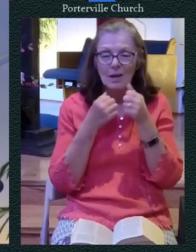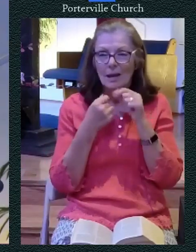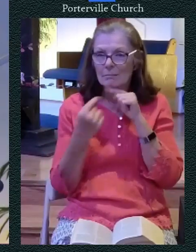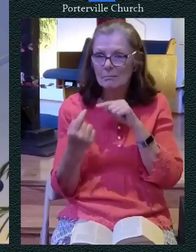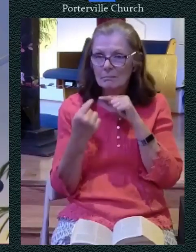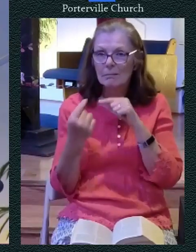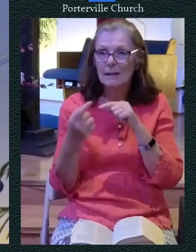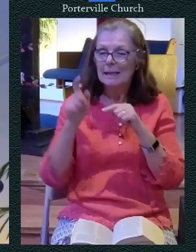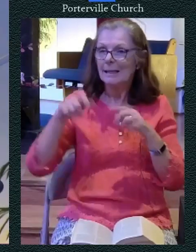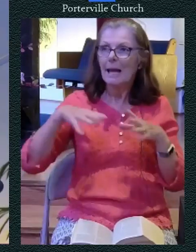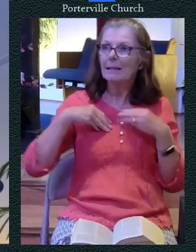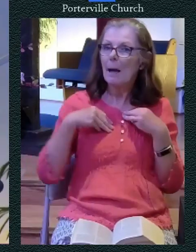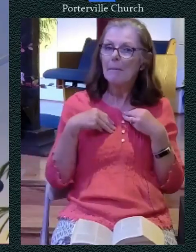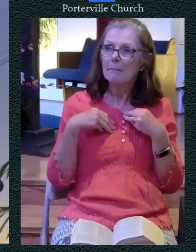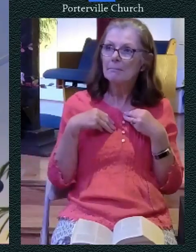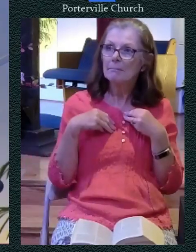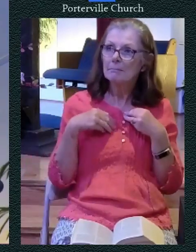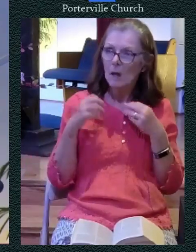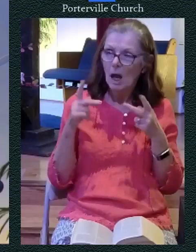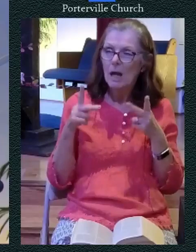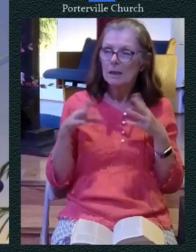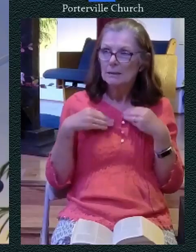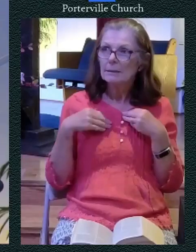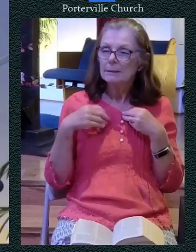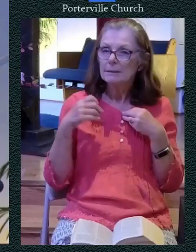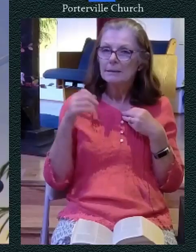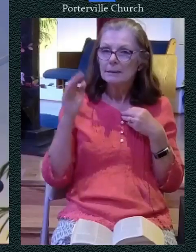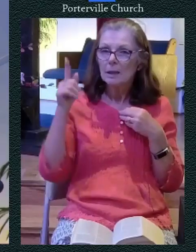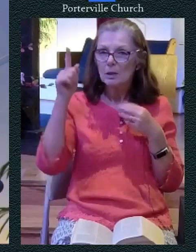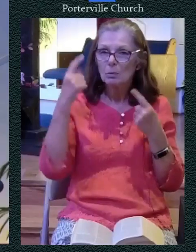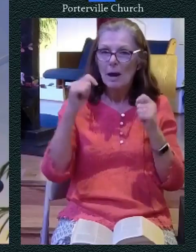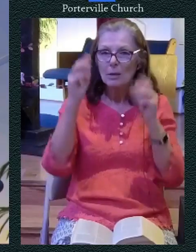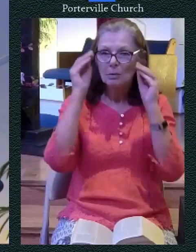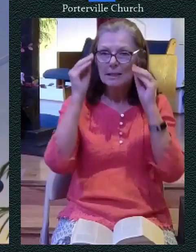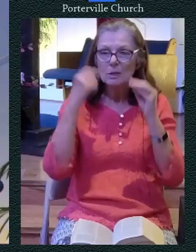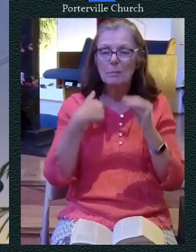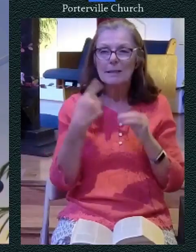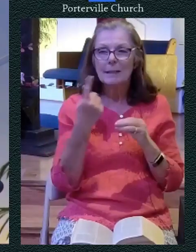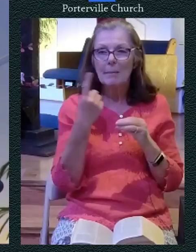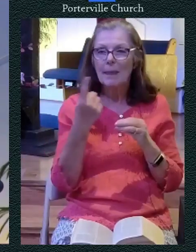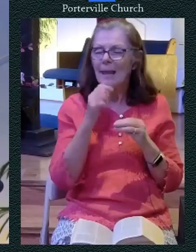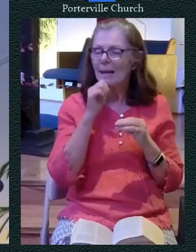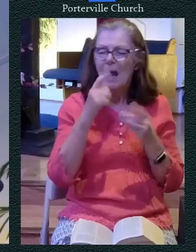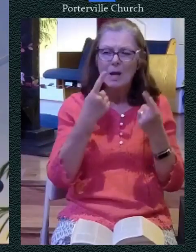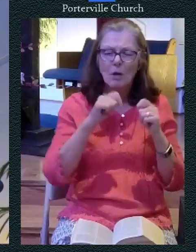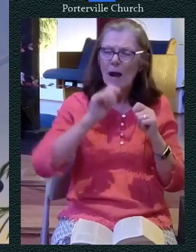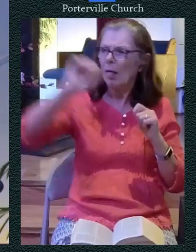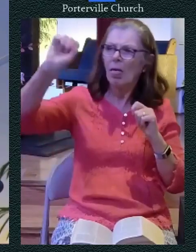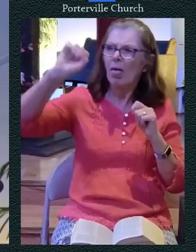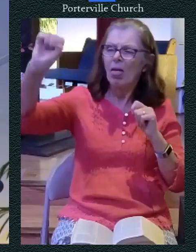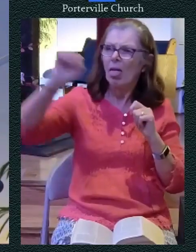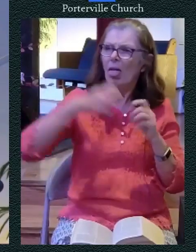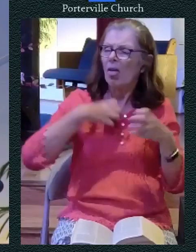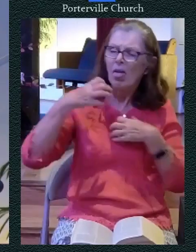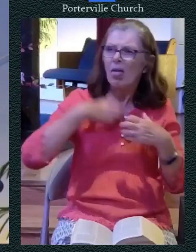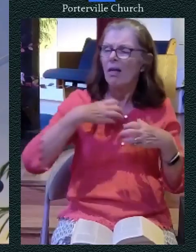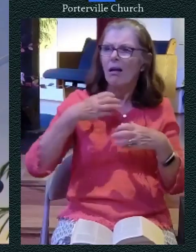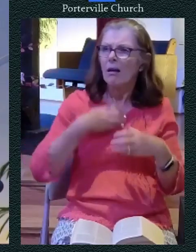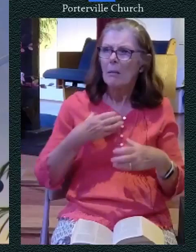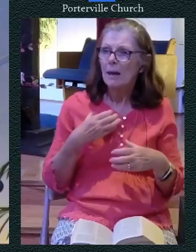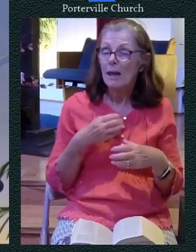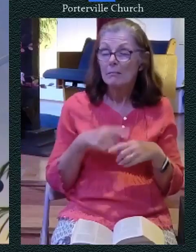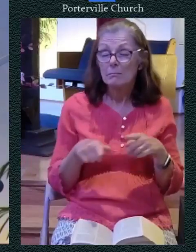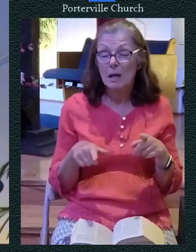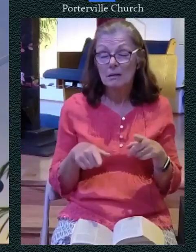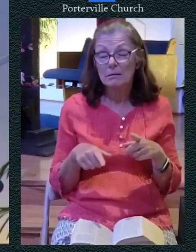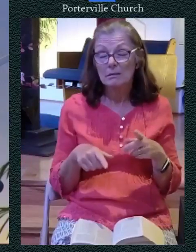it. To not chafe and fight and push back and mumble and groan and complain, but on